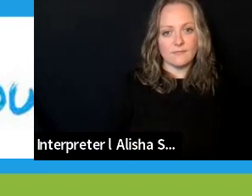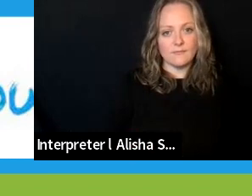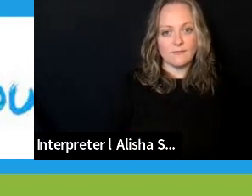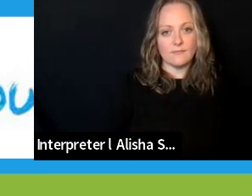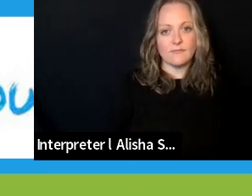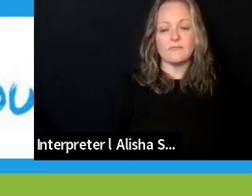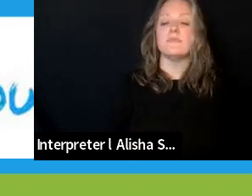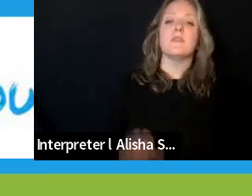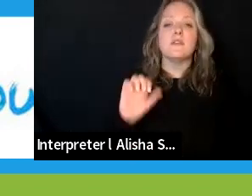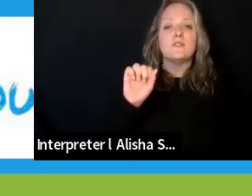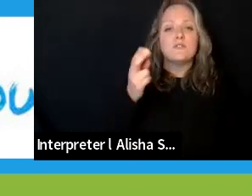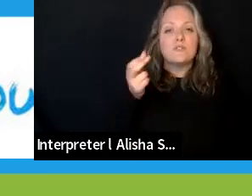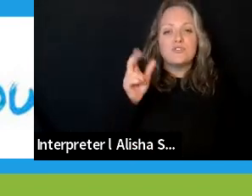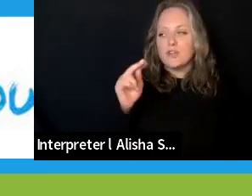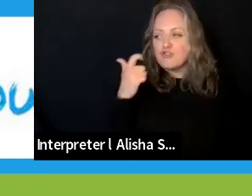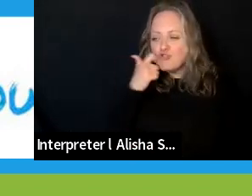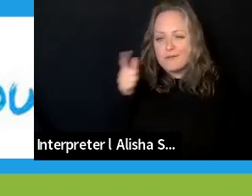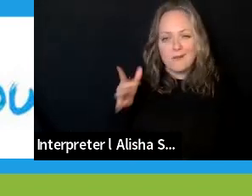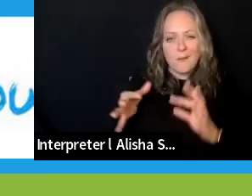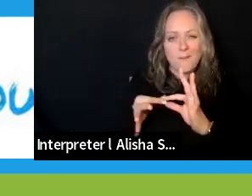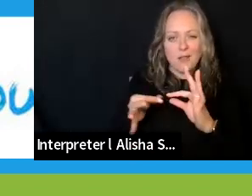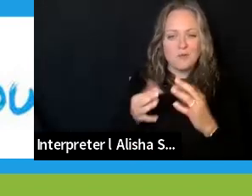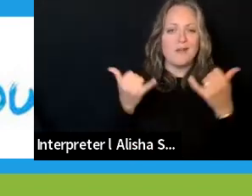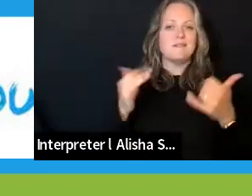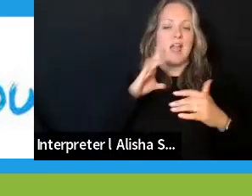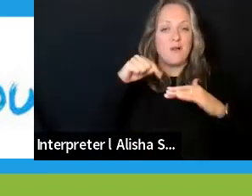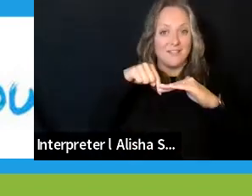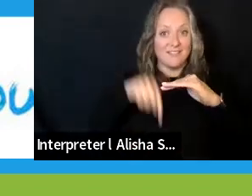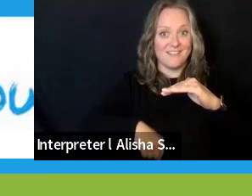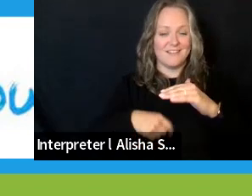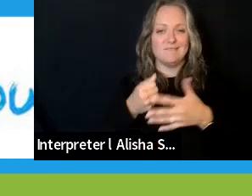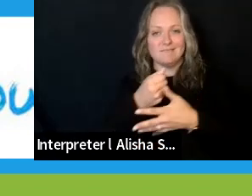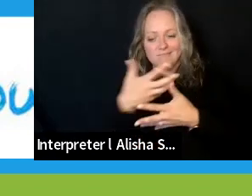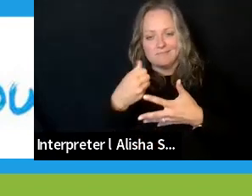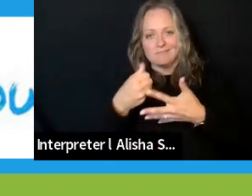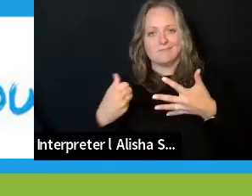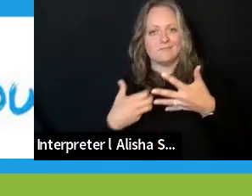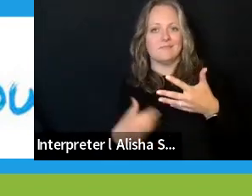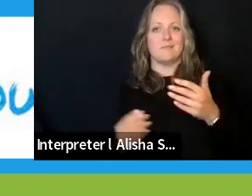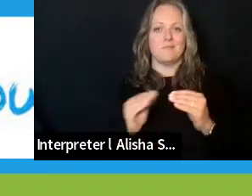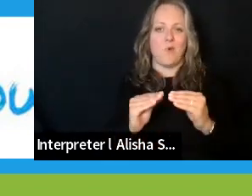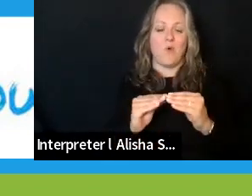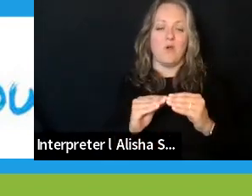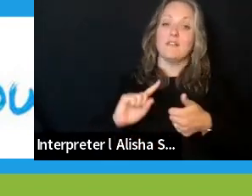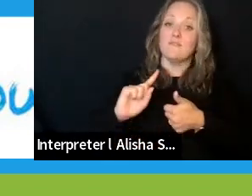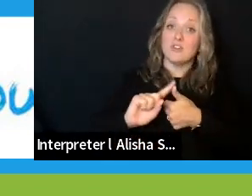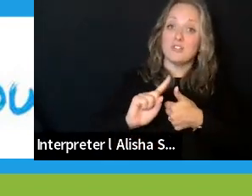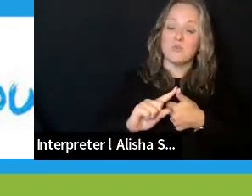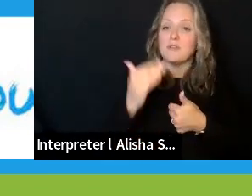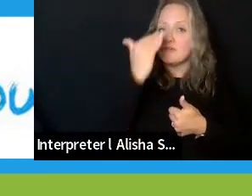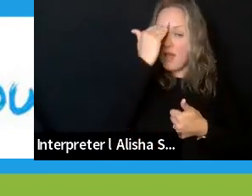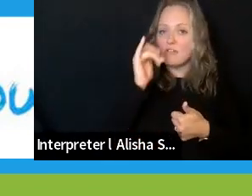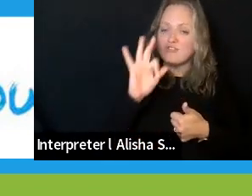So as Shannon just said, we're going to dive deeper a little bit into the protective factors. The first one is knowledge